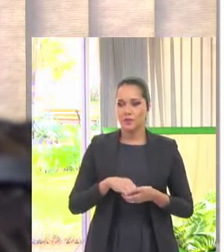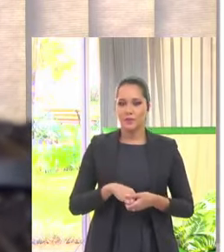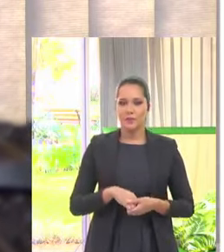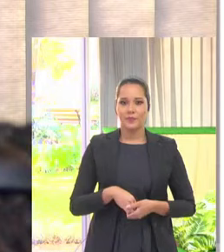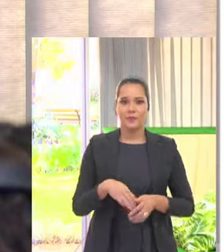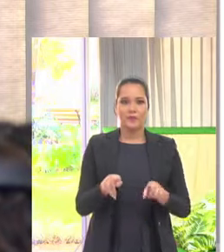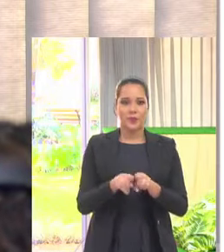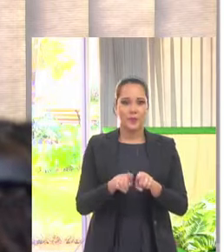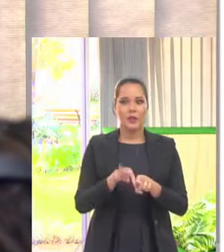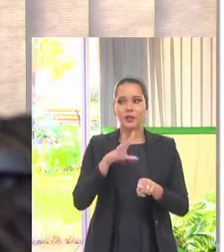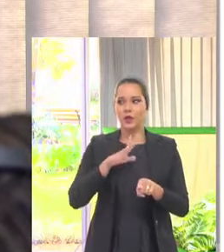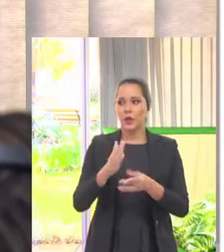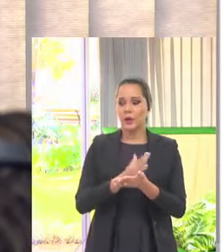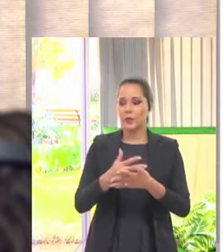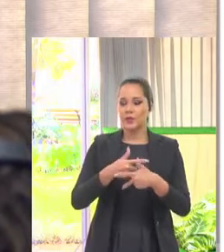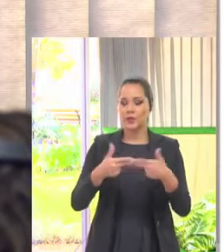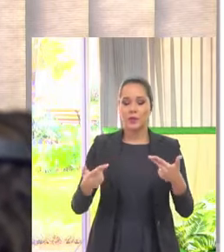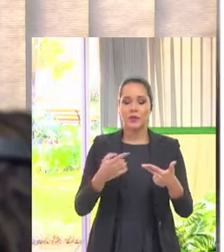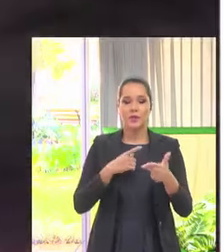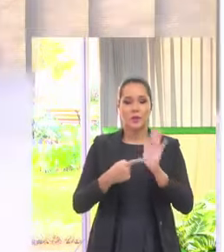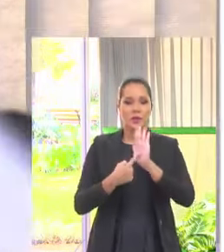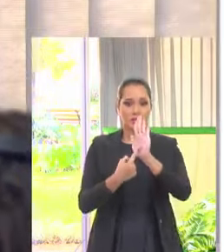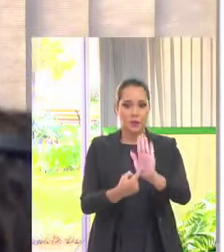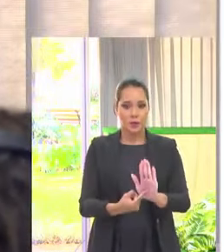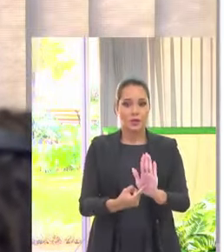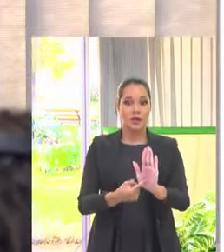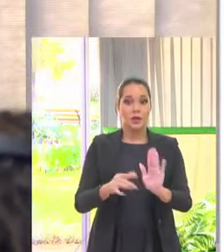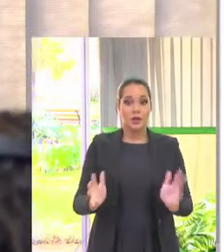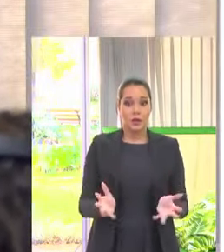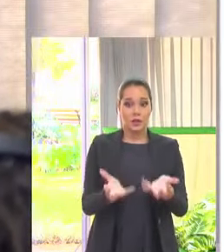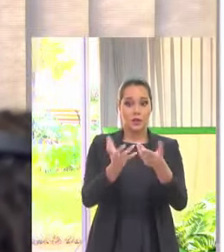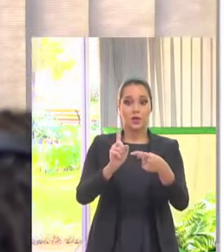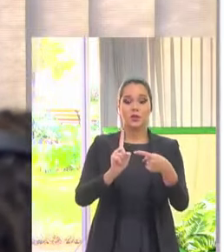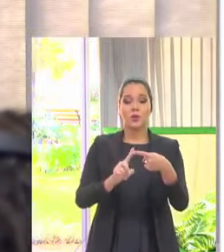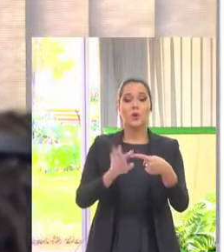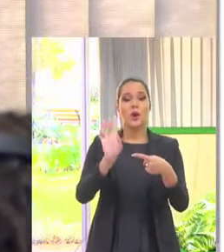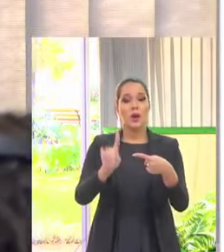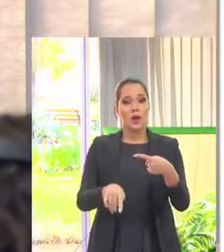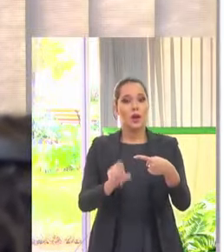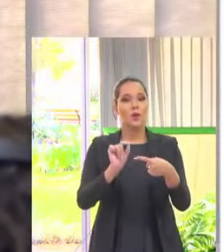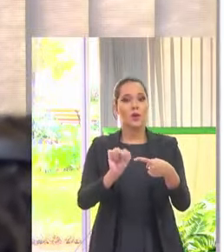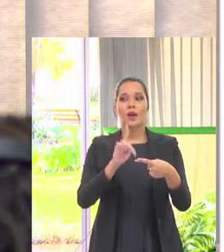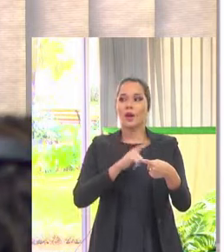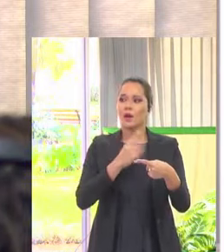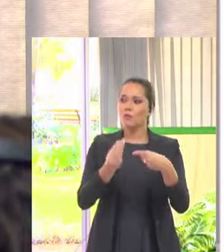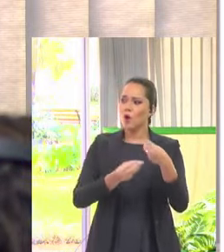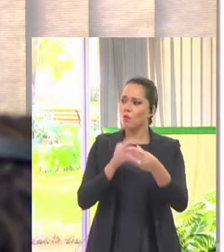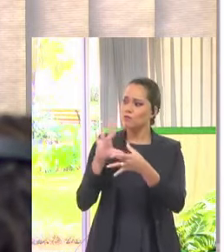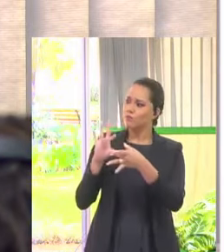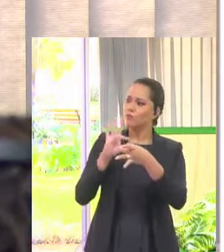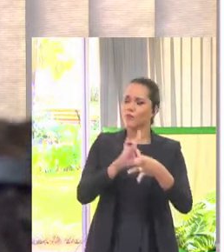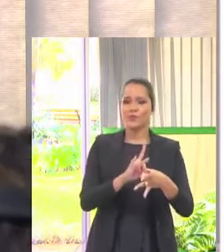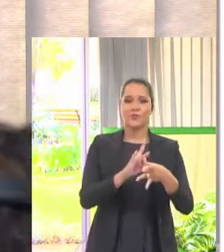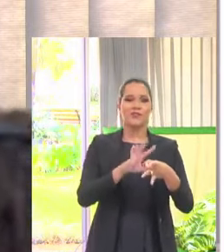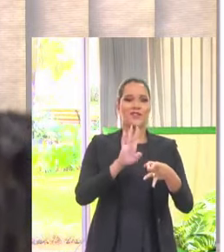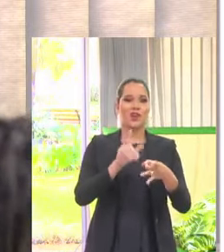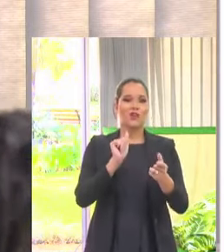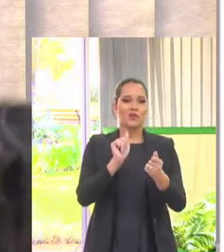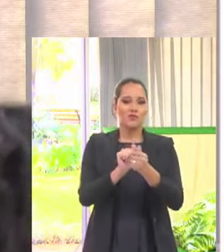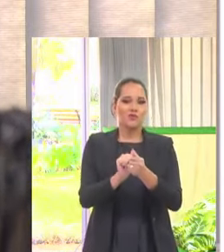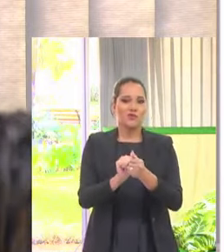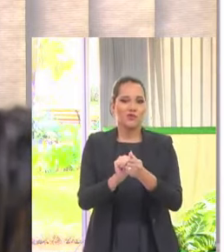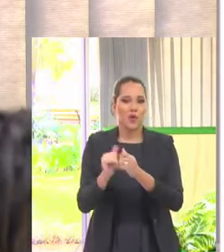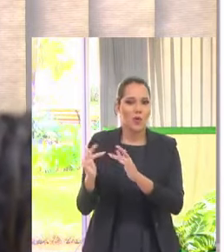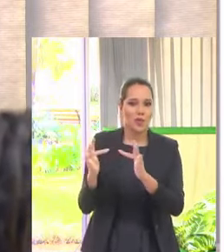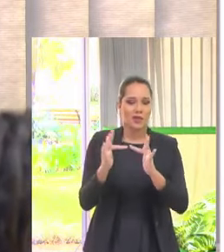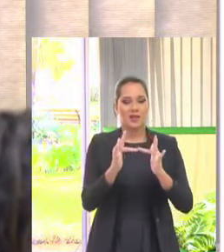insightful presentations. One, it's impressive how connected and how close we are in so many